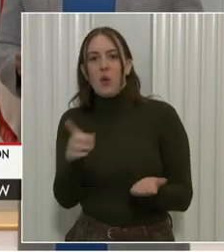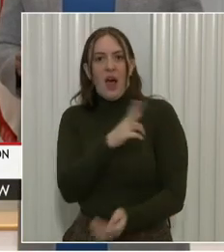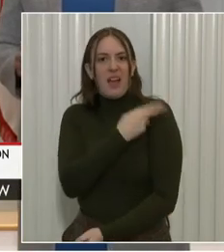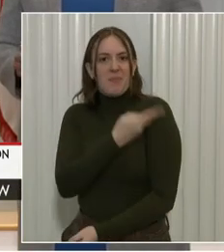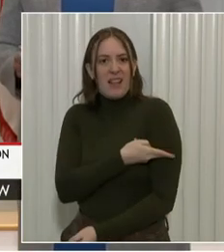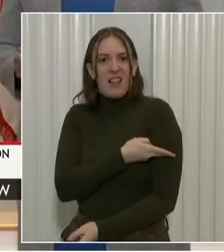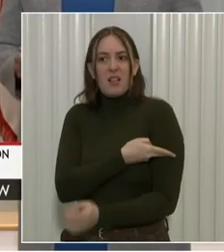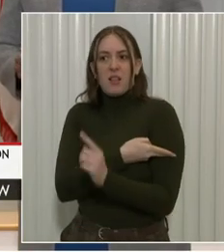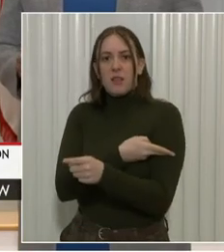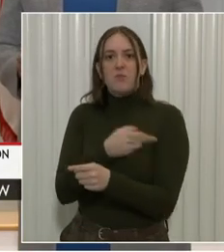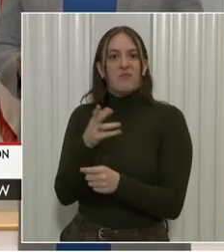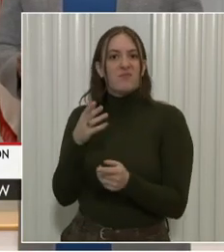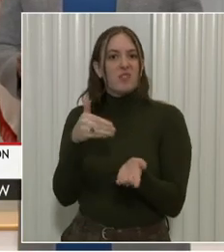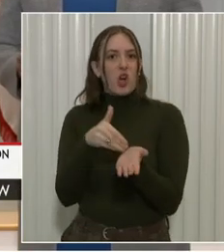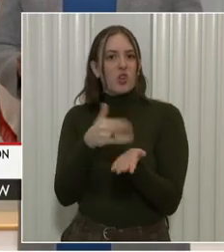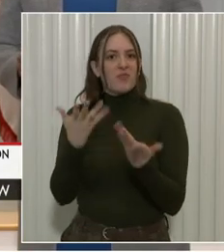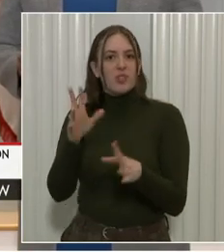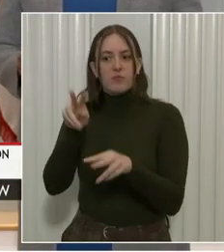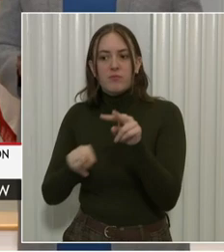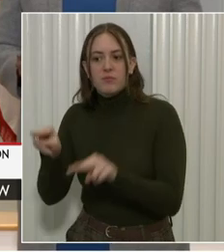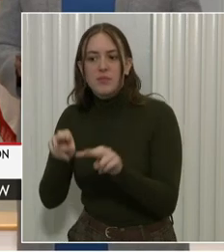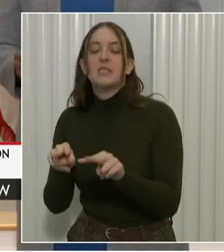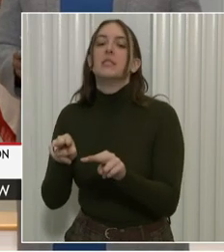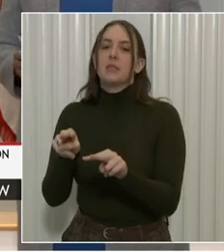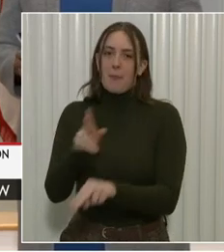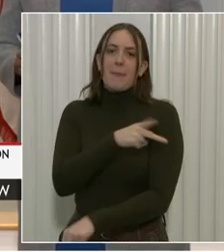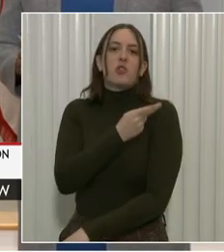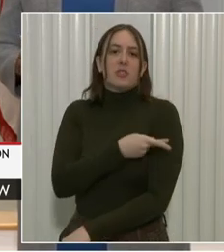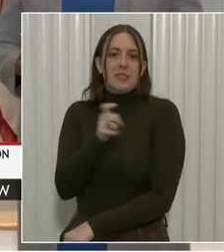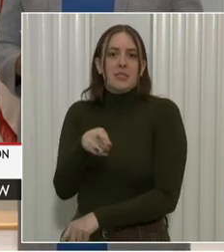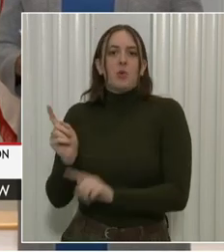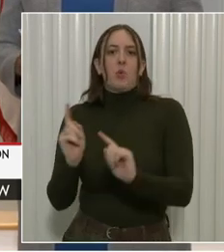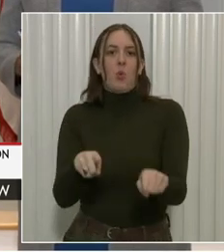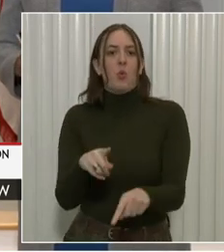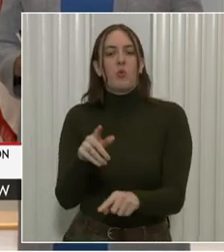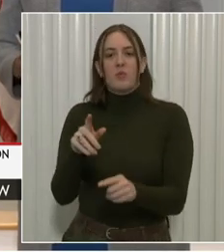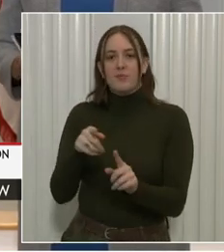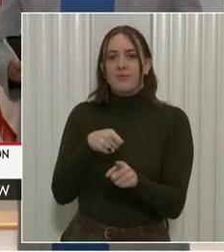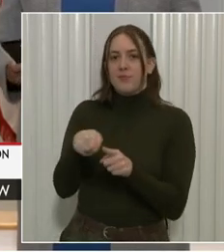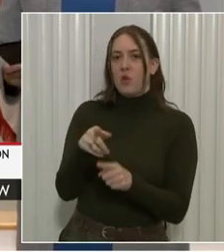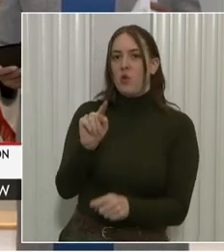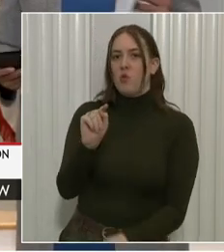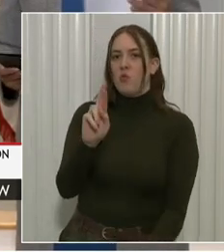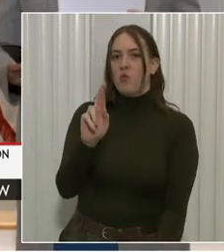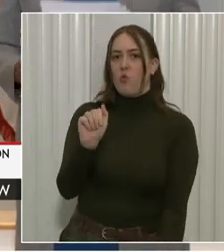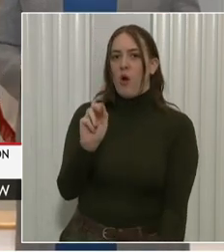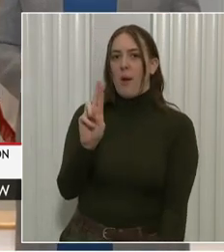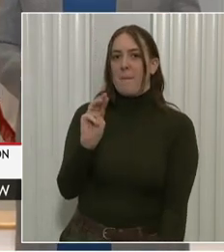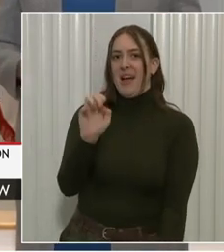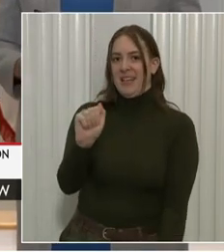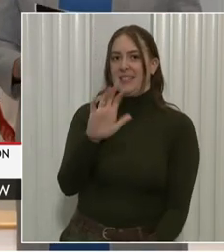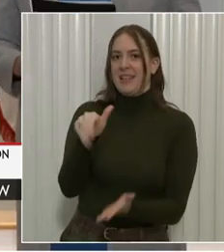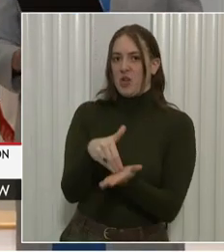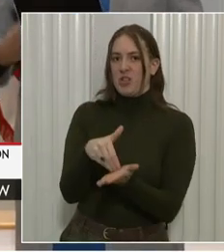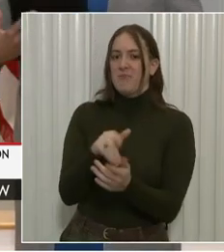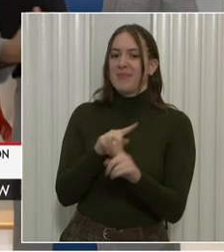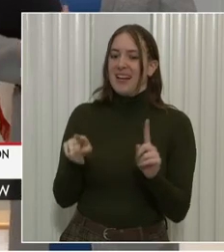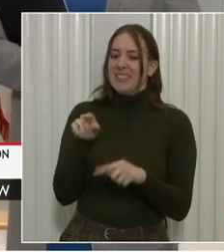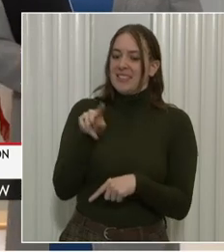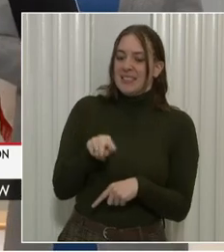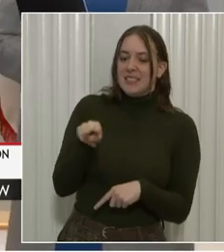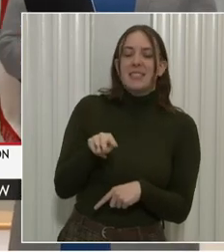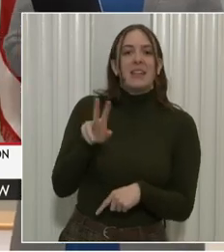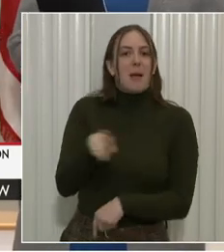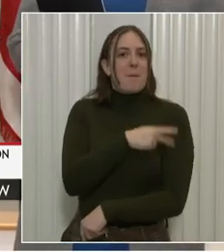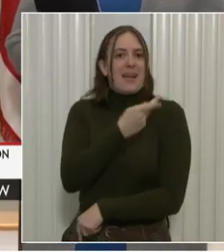to a trauma center through our units. But they were afraid, or they said, that the patient wouldn't make it unless we